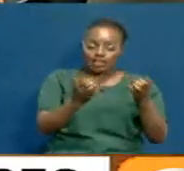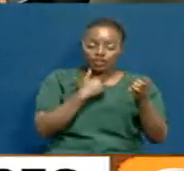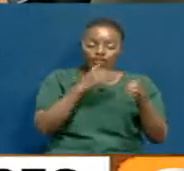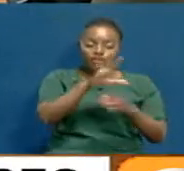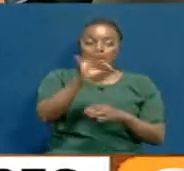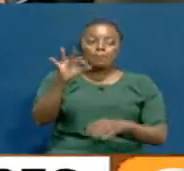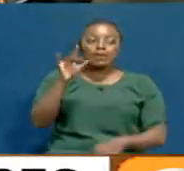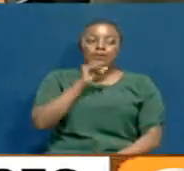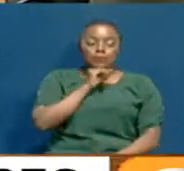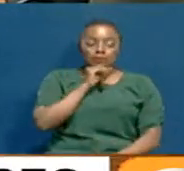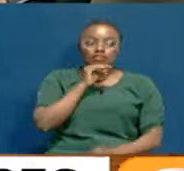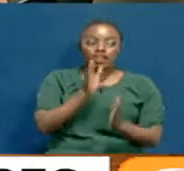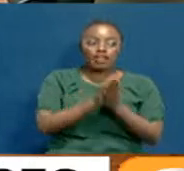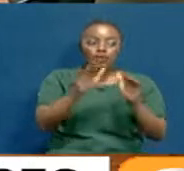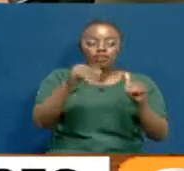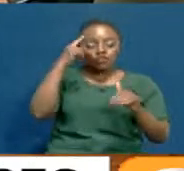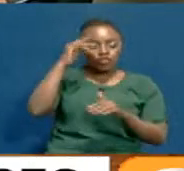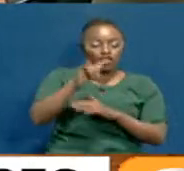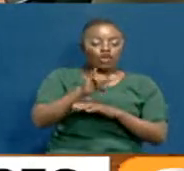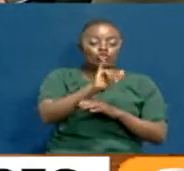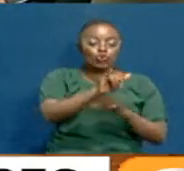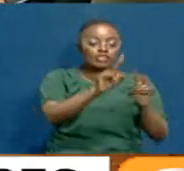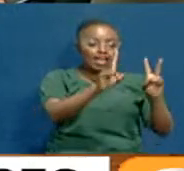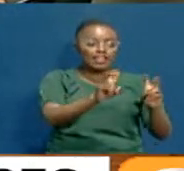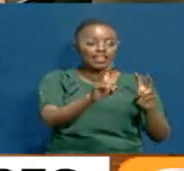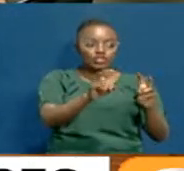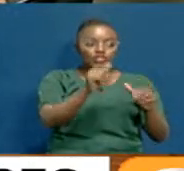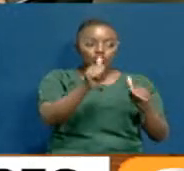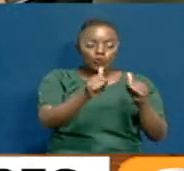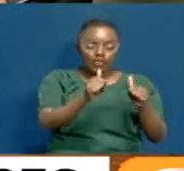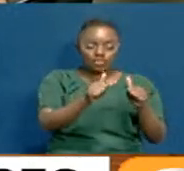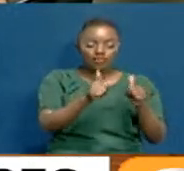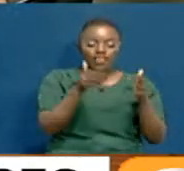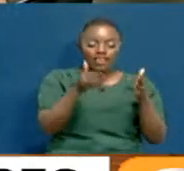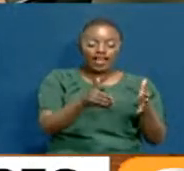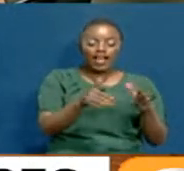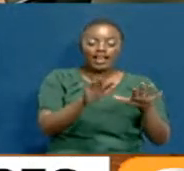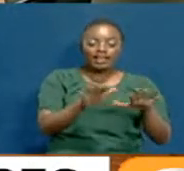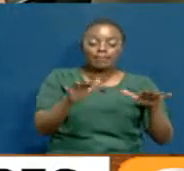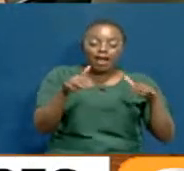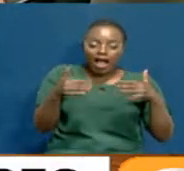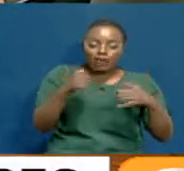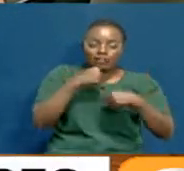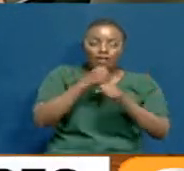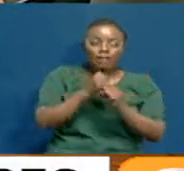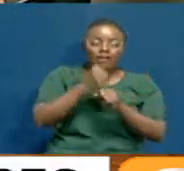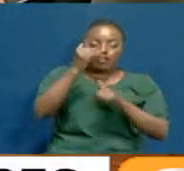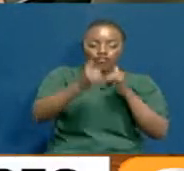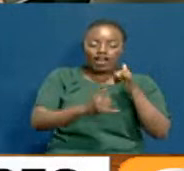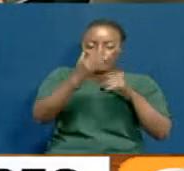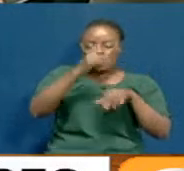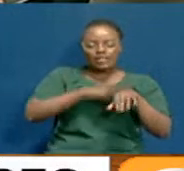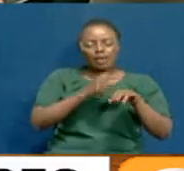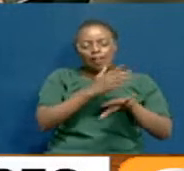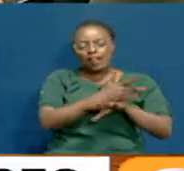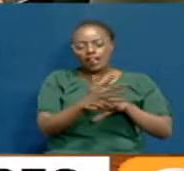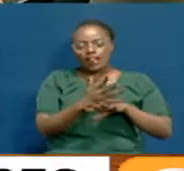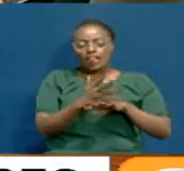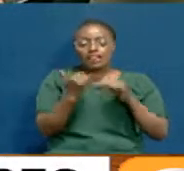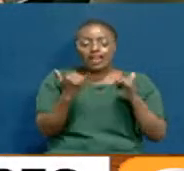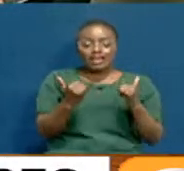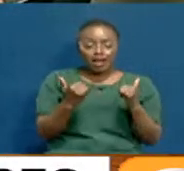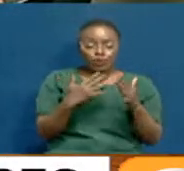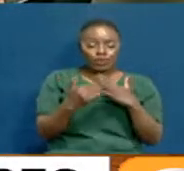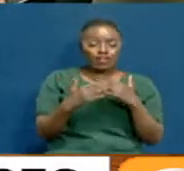in manifestos that we're waiting on. Those are the issues that the current market, the way it's set up. Final point, because we're running out of The current market, the way it